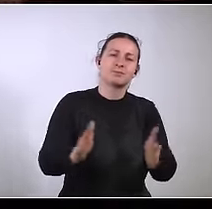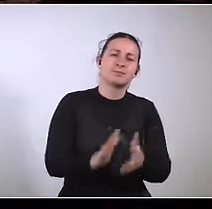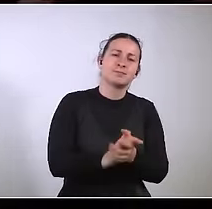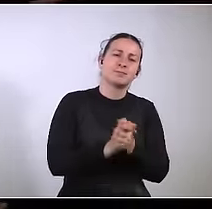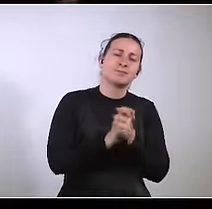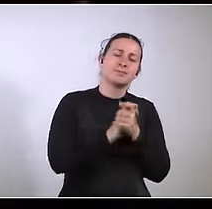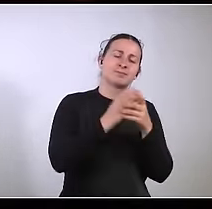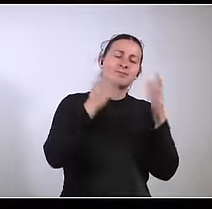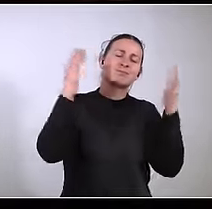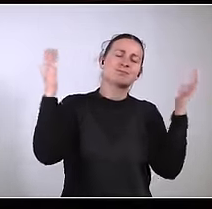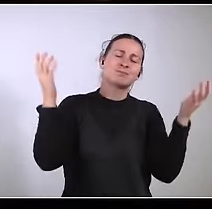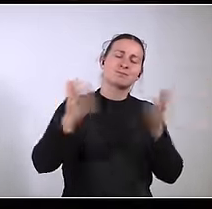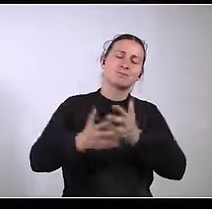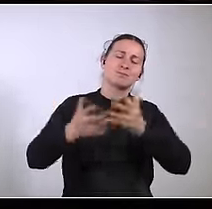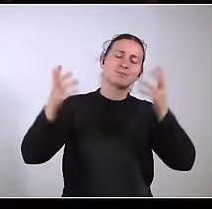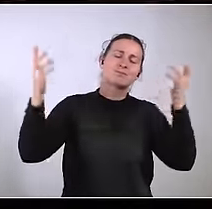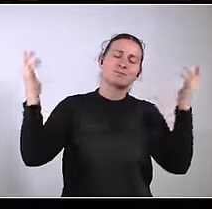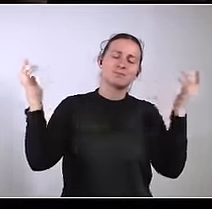hallelujah.